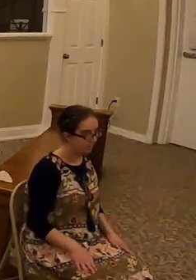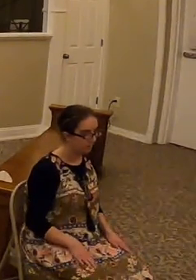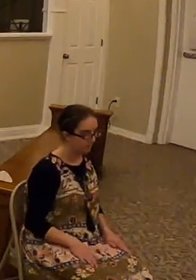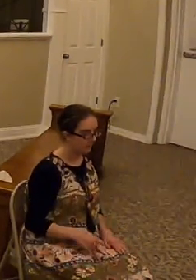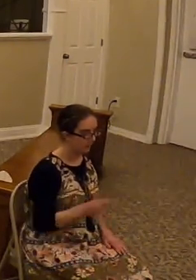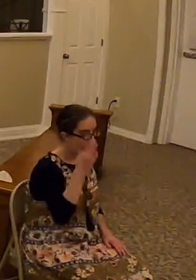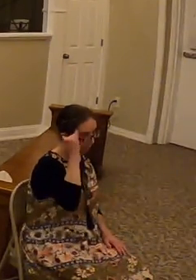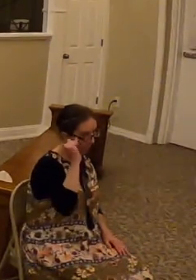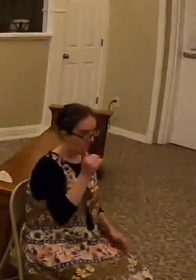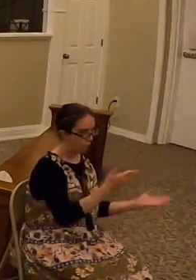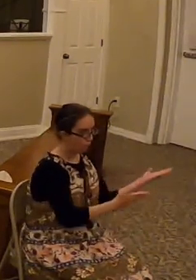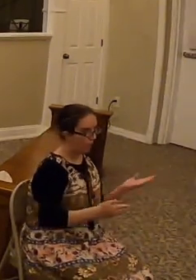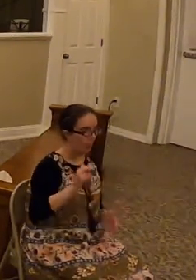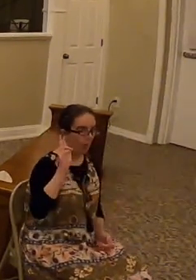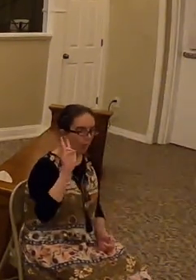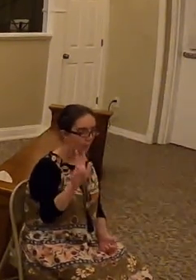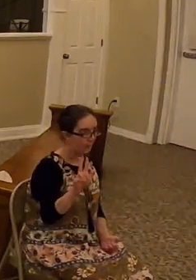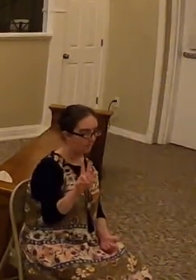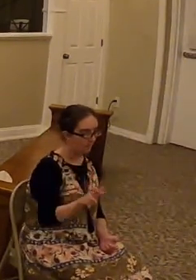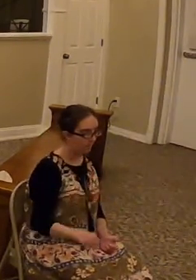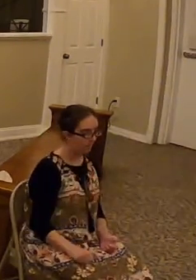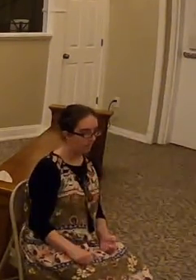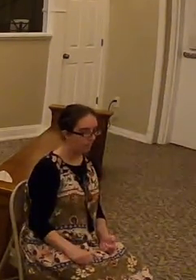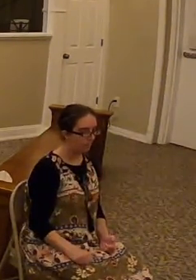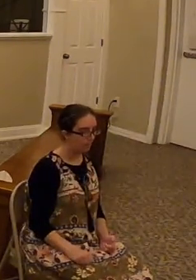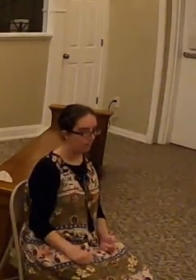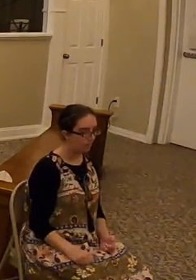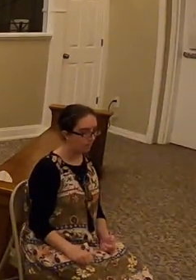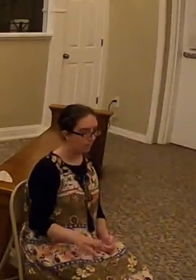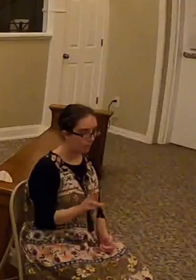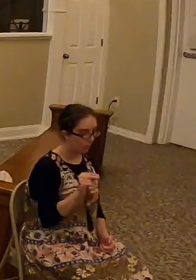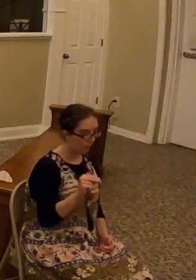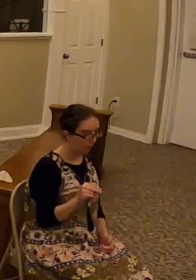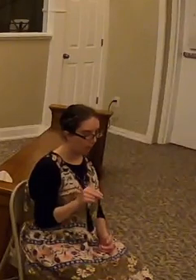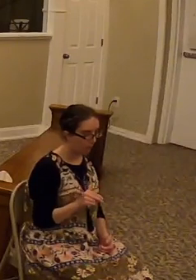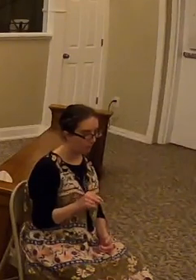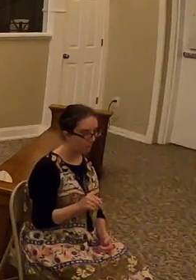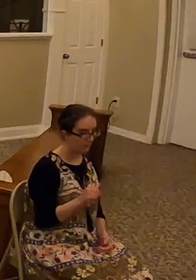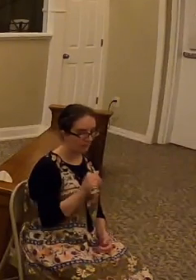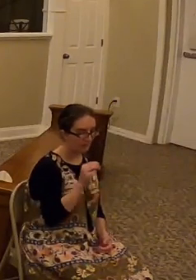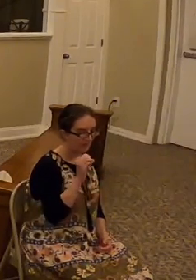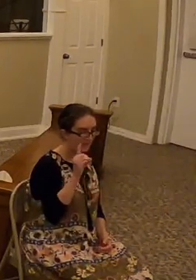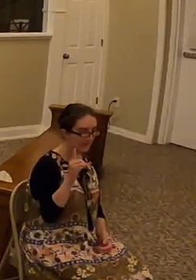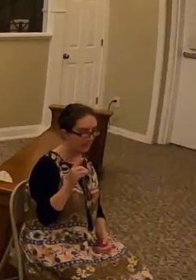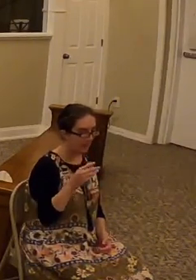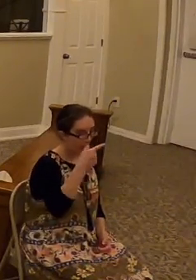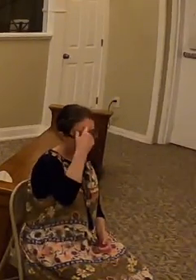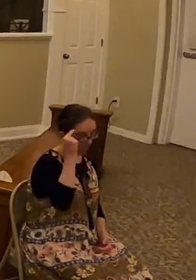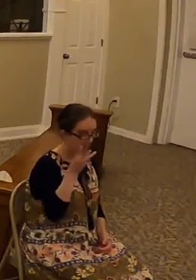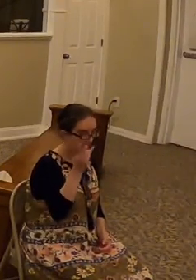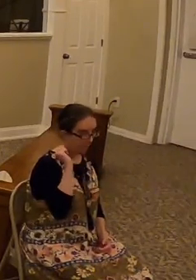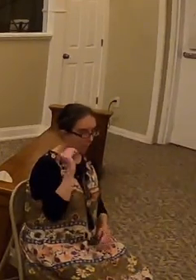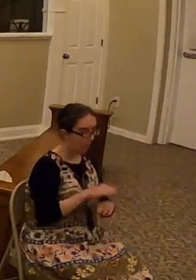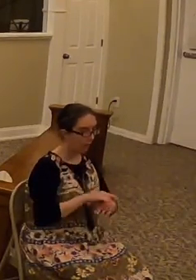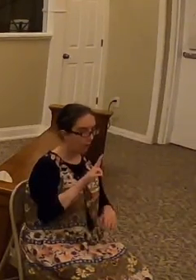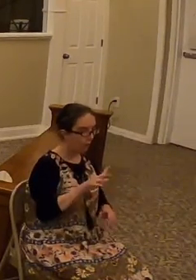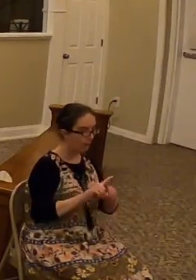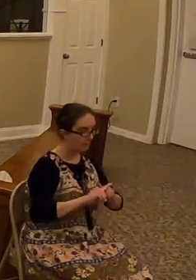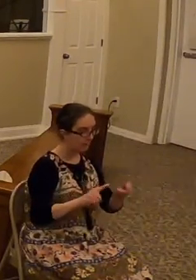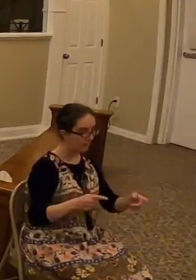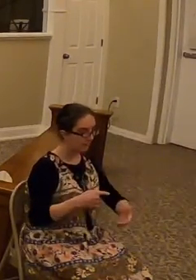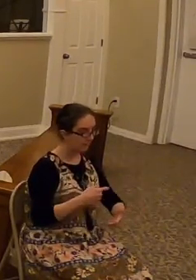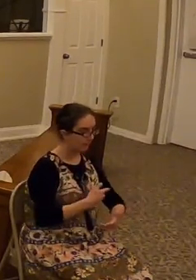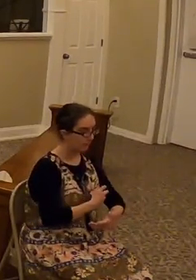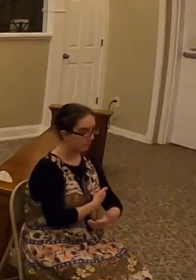He said, "You know why he sent three?" I said, "No, that was kind of unusual." He said, "Because I was hung up on three